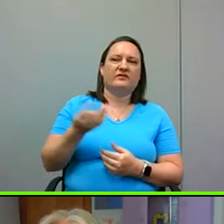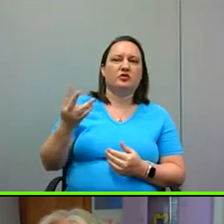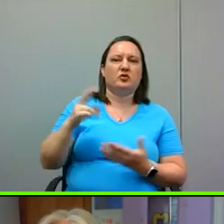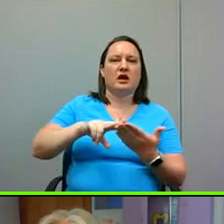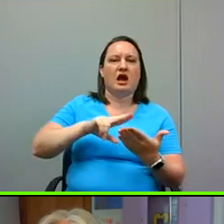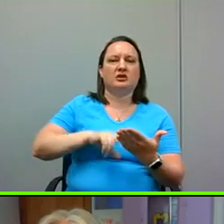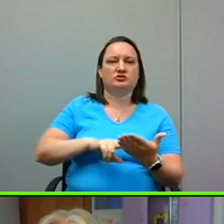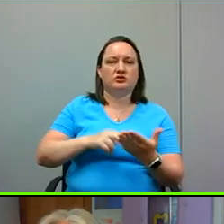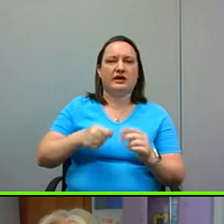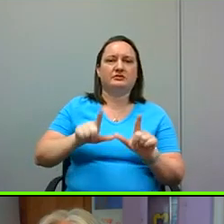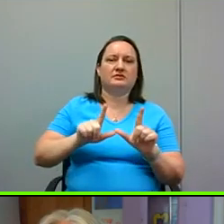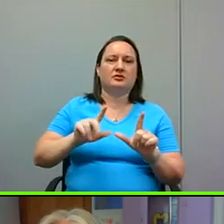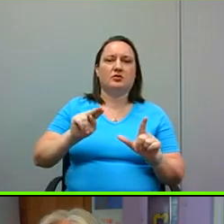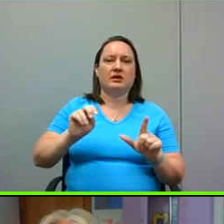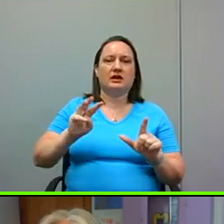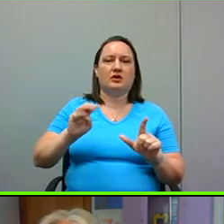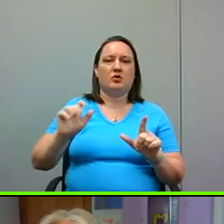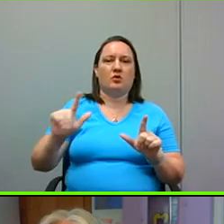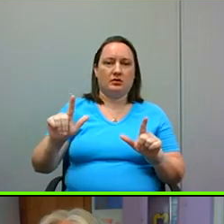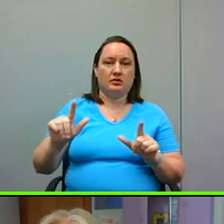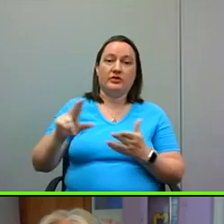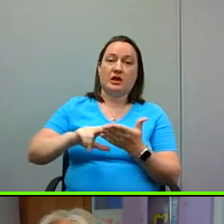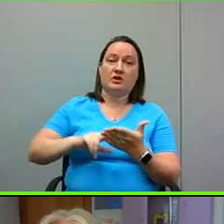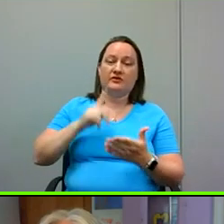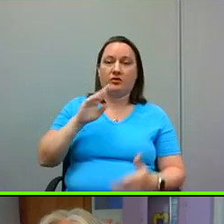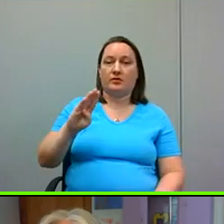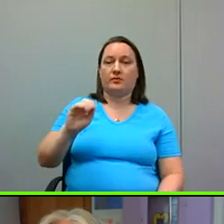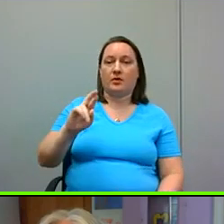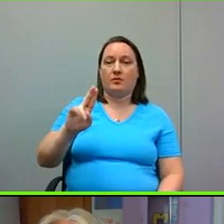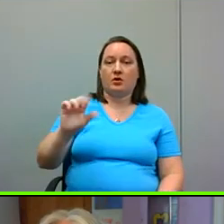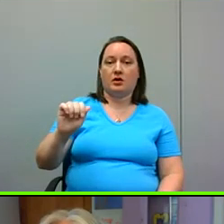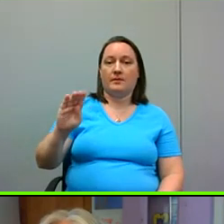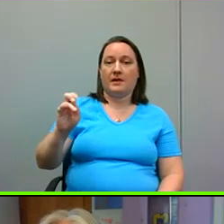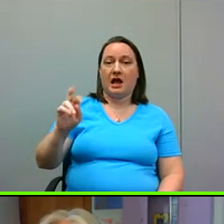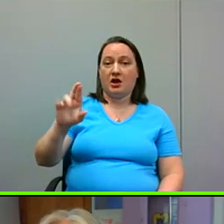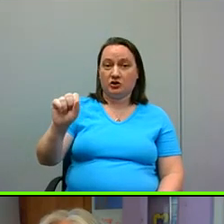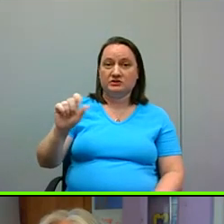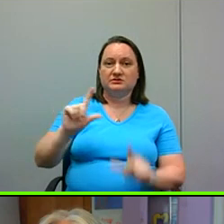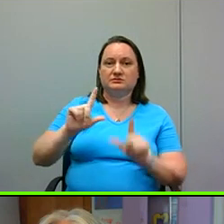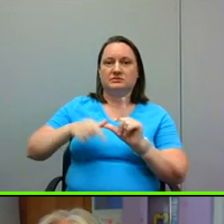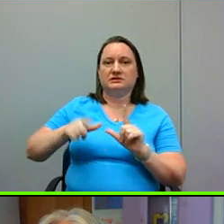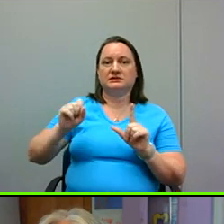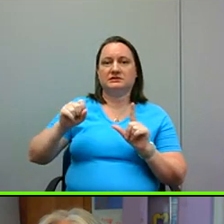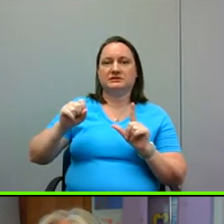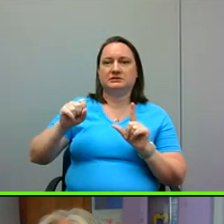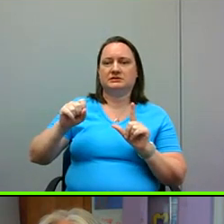The contract for Barbara Byers expired on September 30th, 2020.